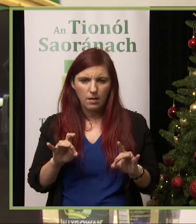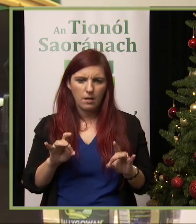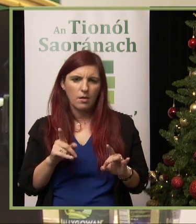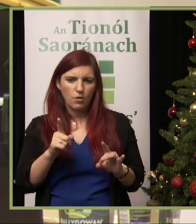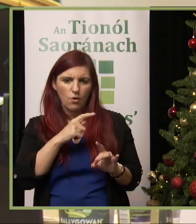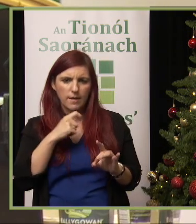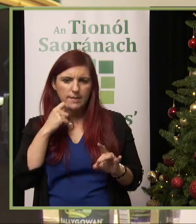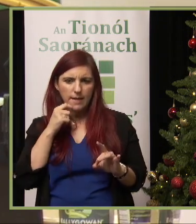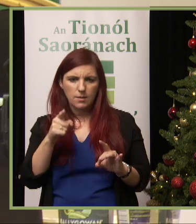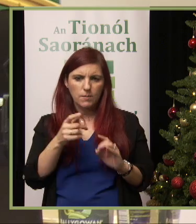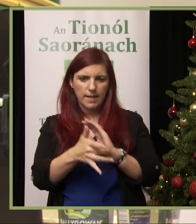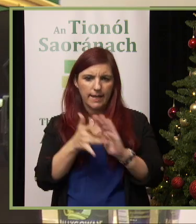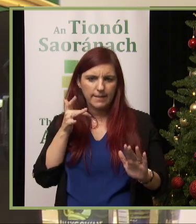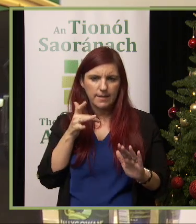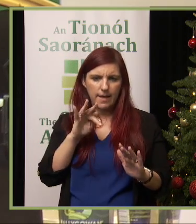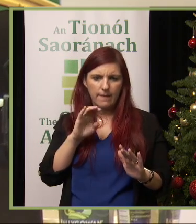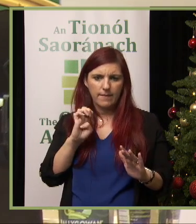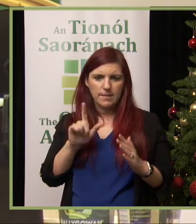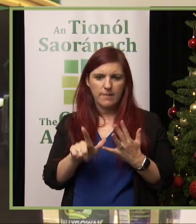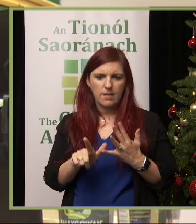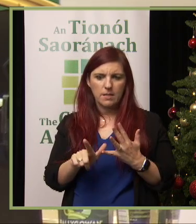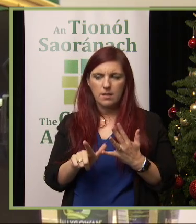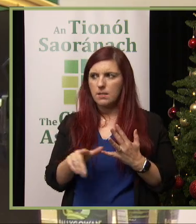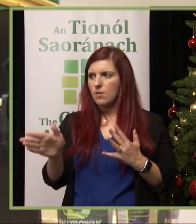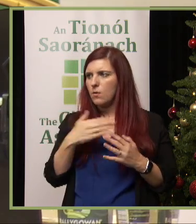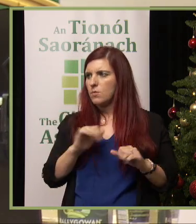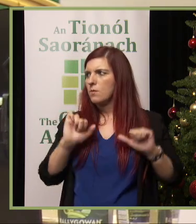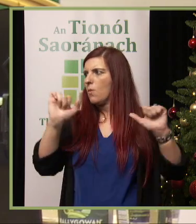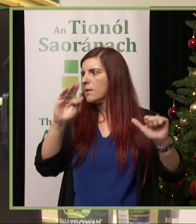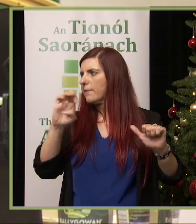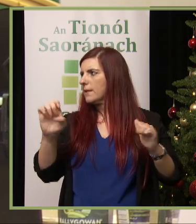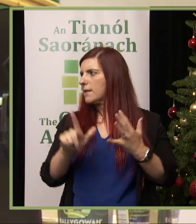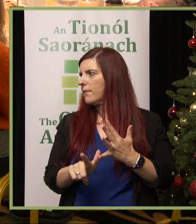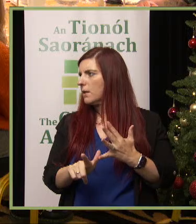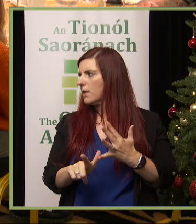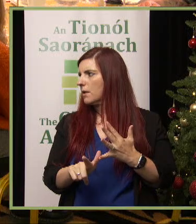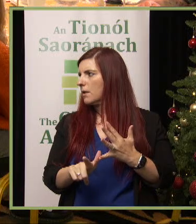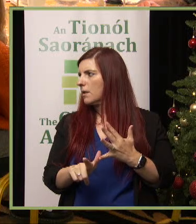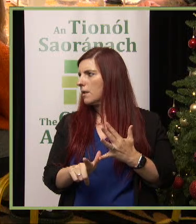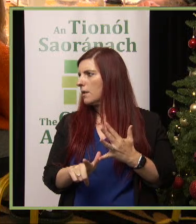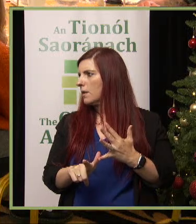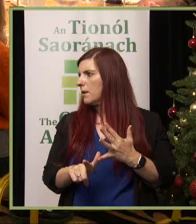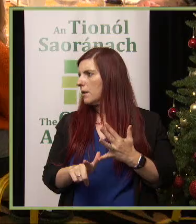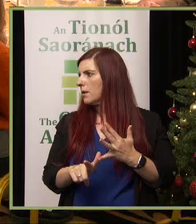your motion is to delete FE7, so all those in favour to delete FE7?